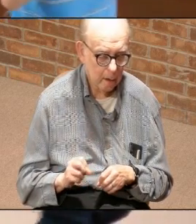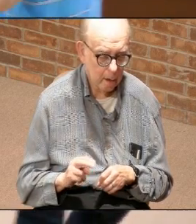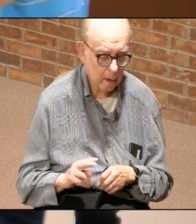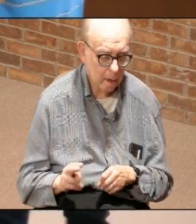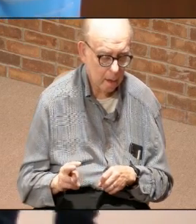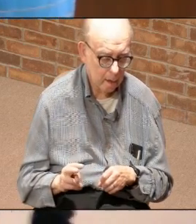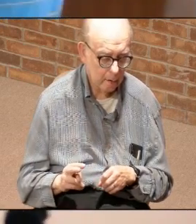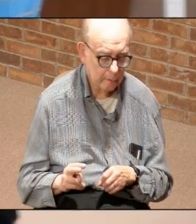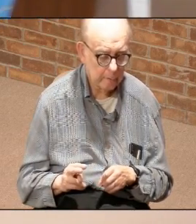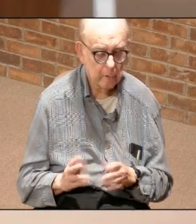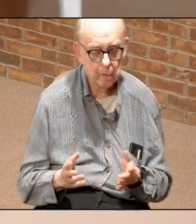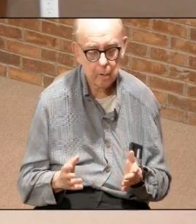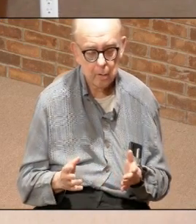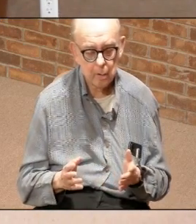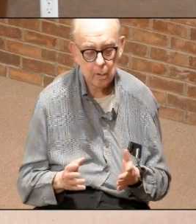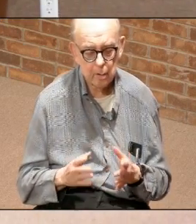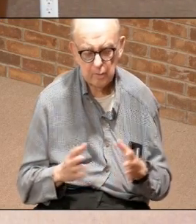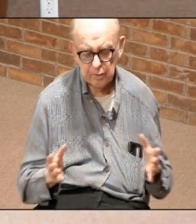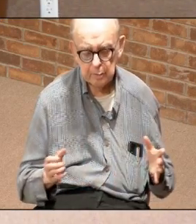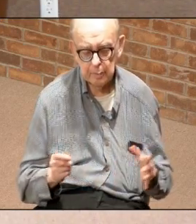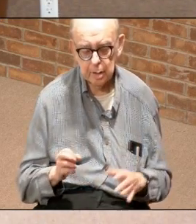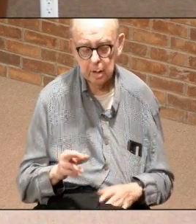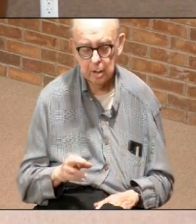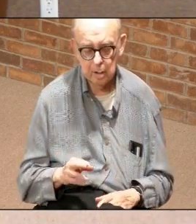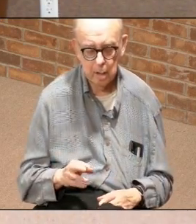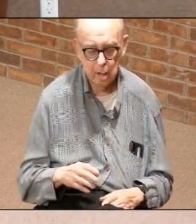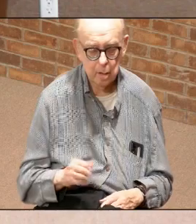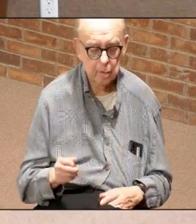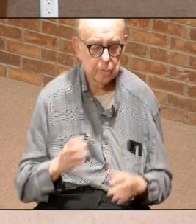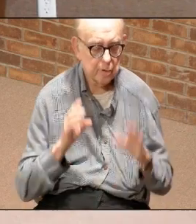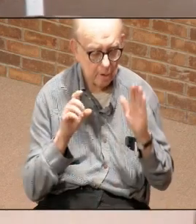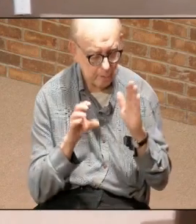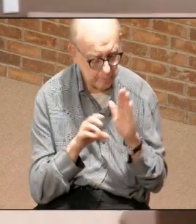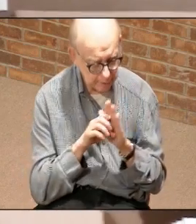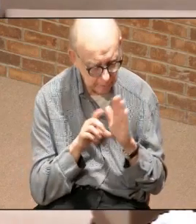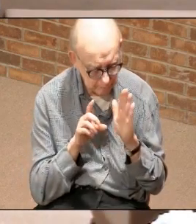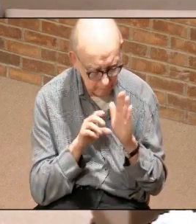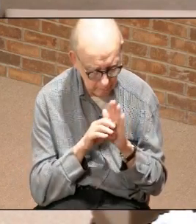he's got, okay? The big one. He took a picture,